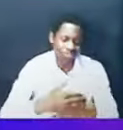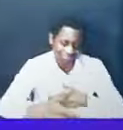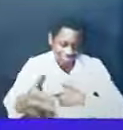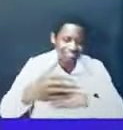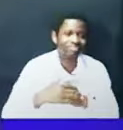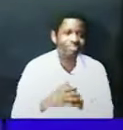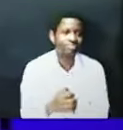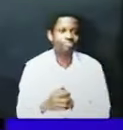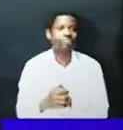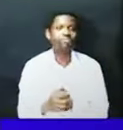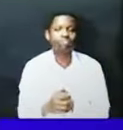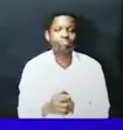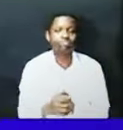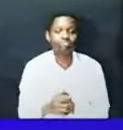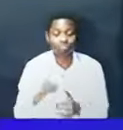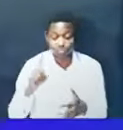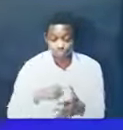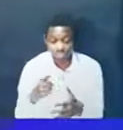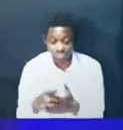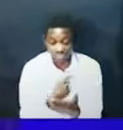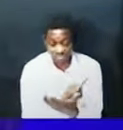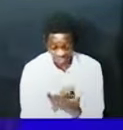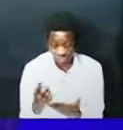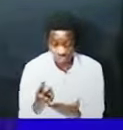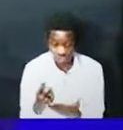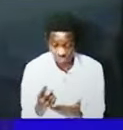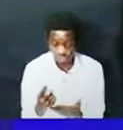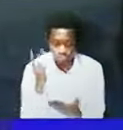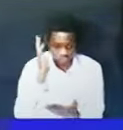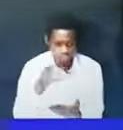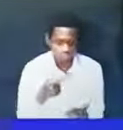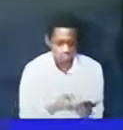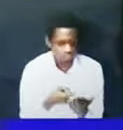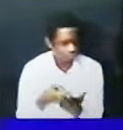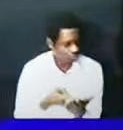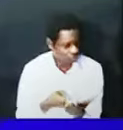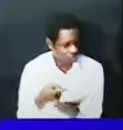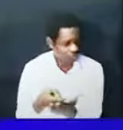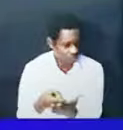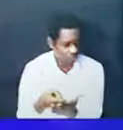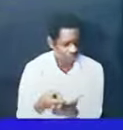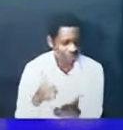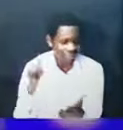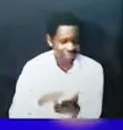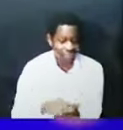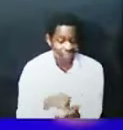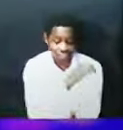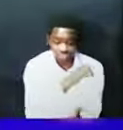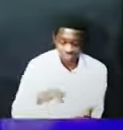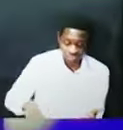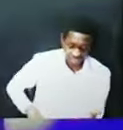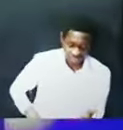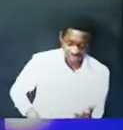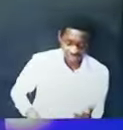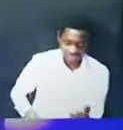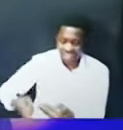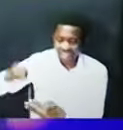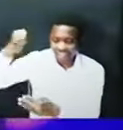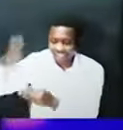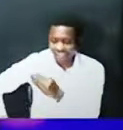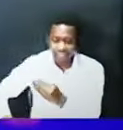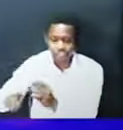Assume. Next week, we will discuss the fact that Christ is the end of the law. That's a ne, you better